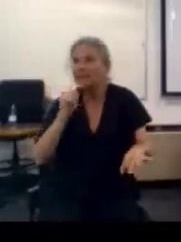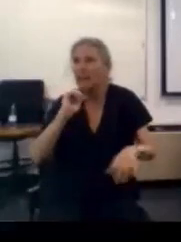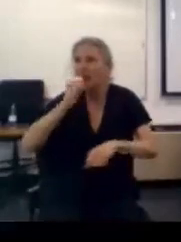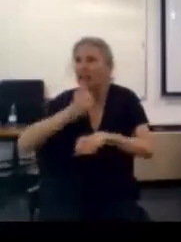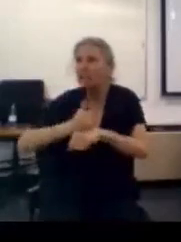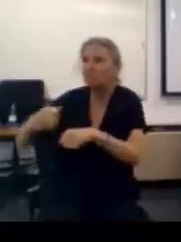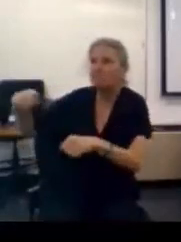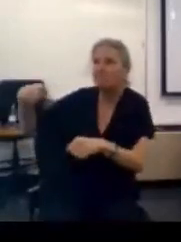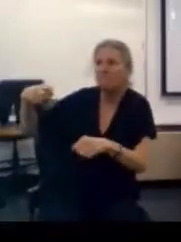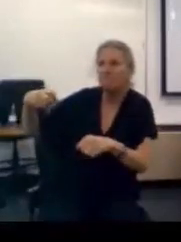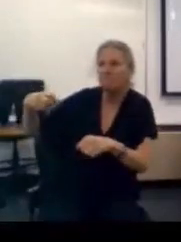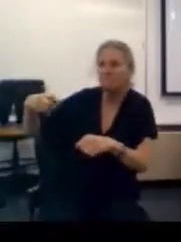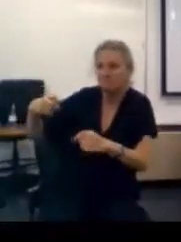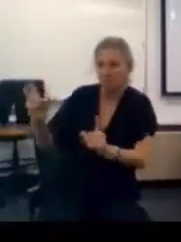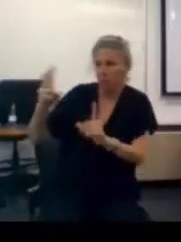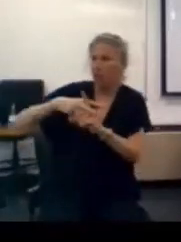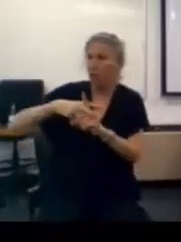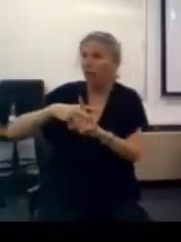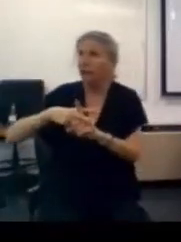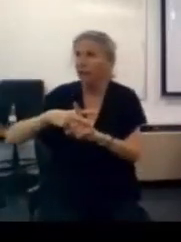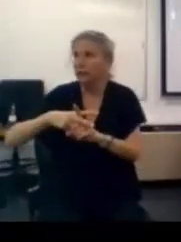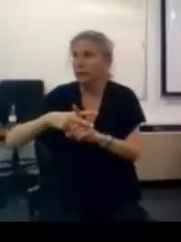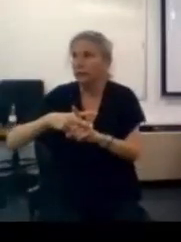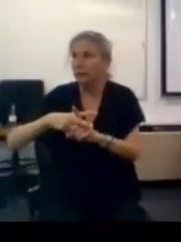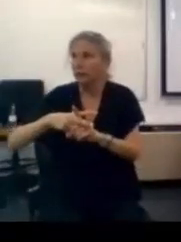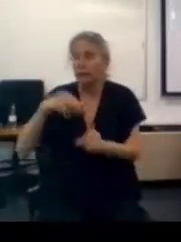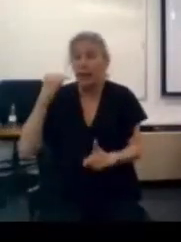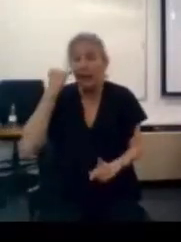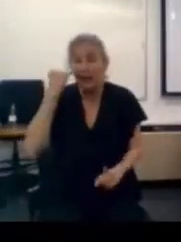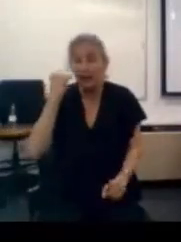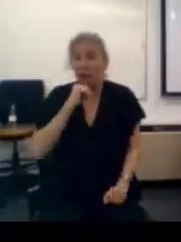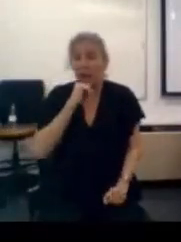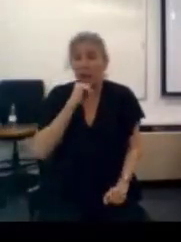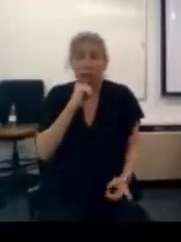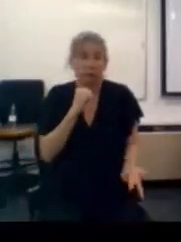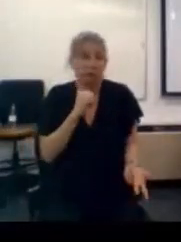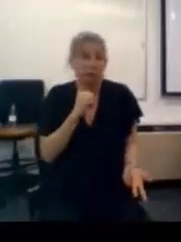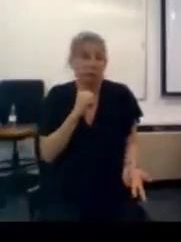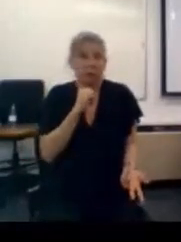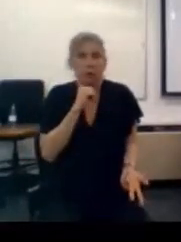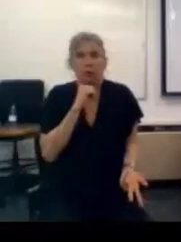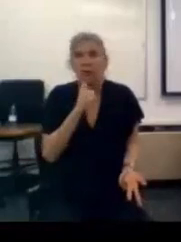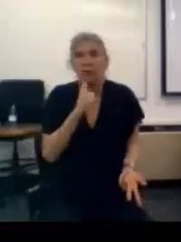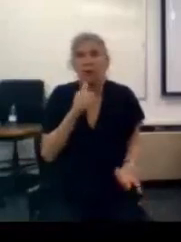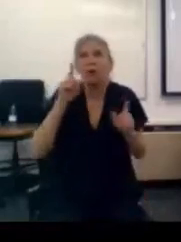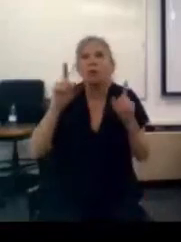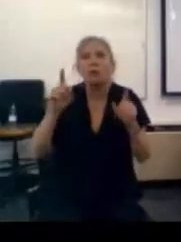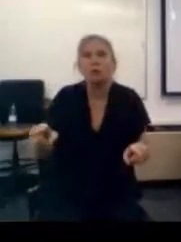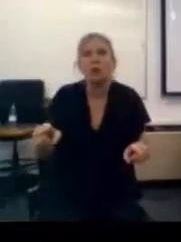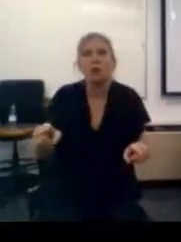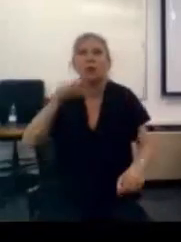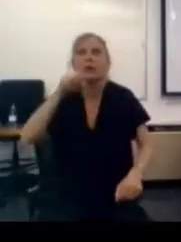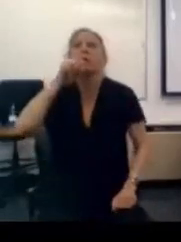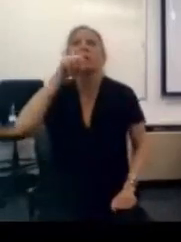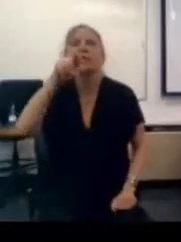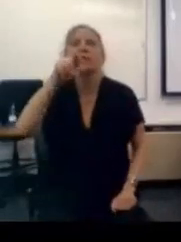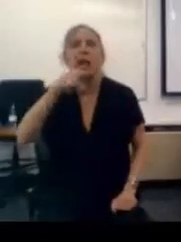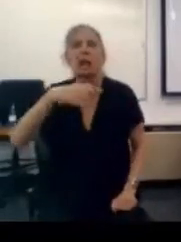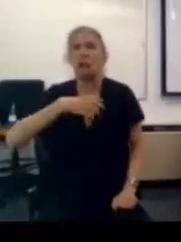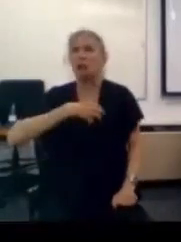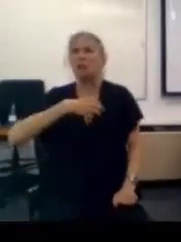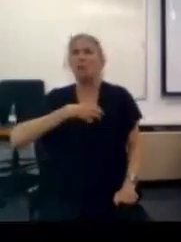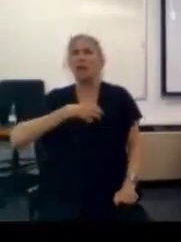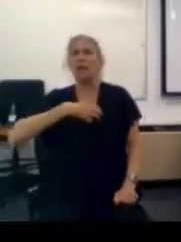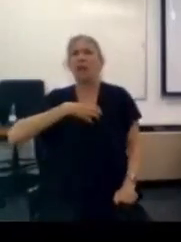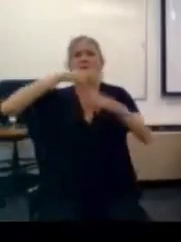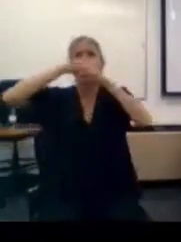it if it's not enforced? What good is it if we do not ask, if we do not report, if